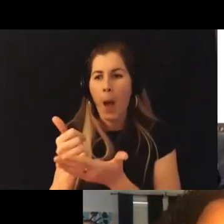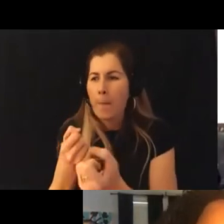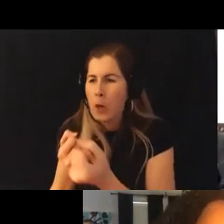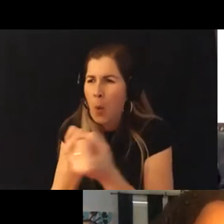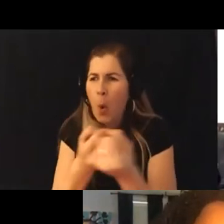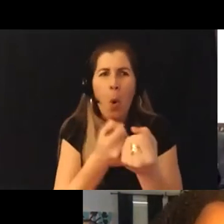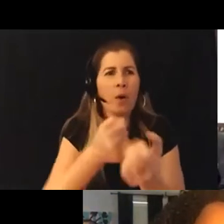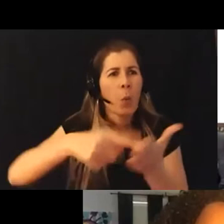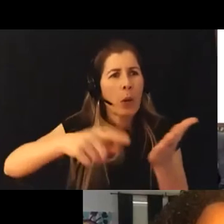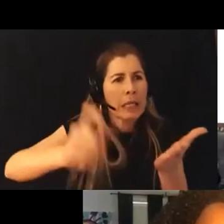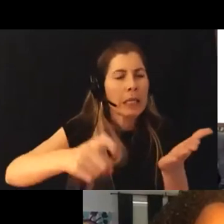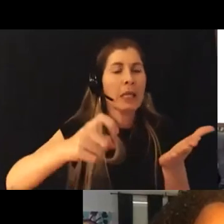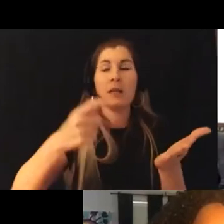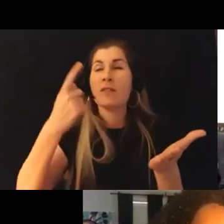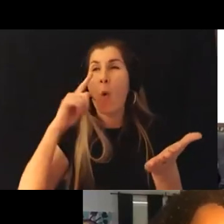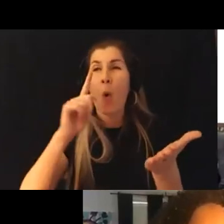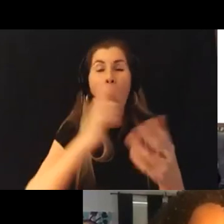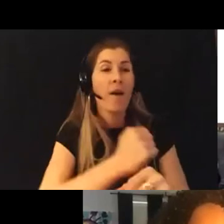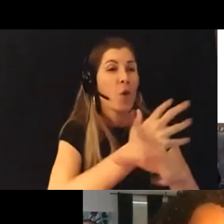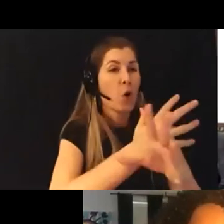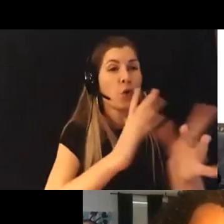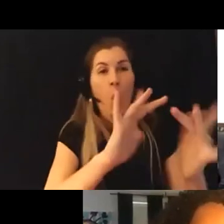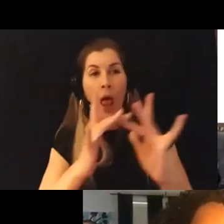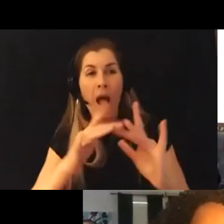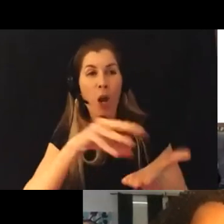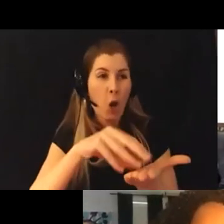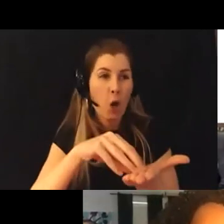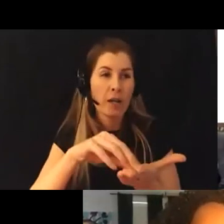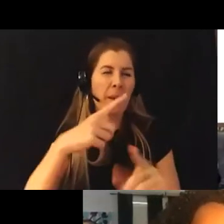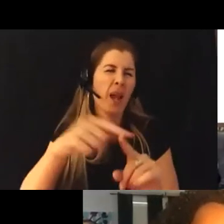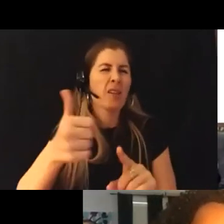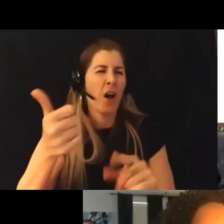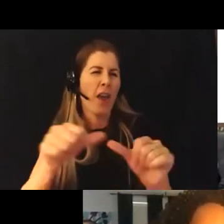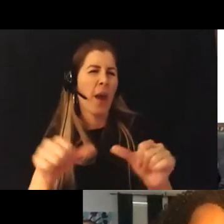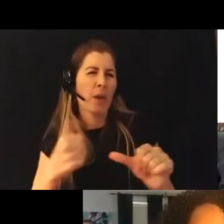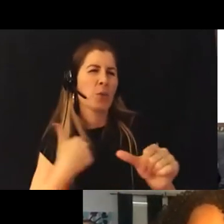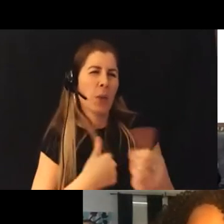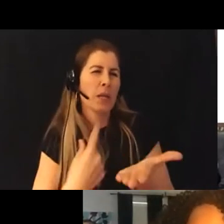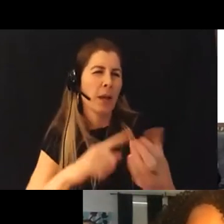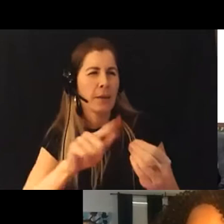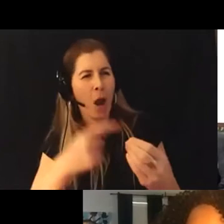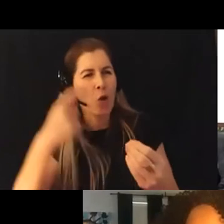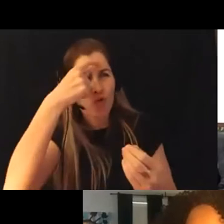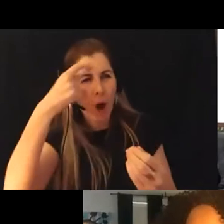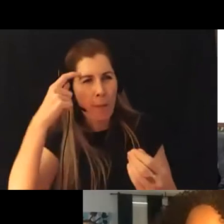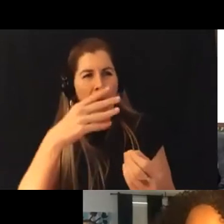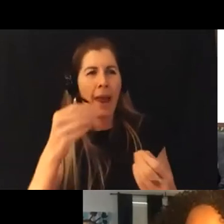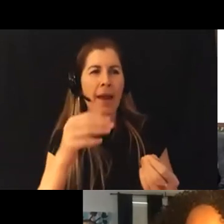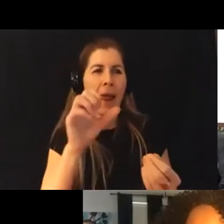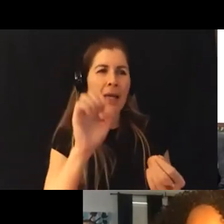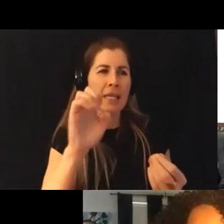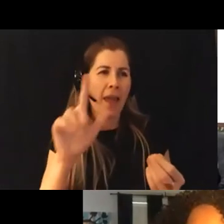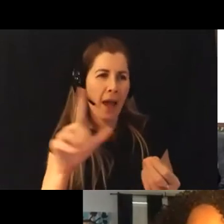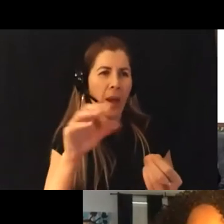in terms of virtual learning, as well as some of the other areas that we talked about in terms of trauma and SEL and